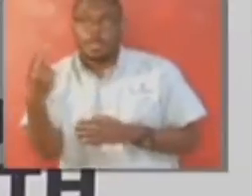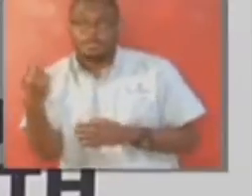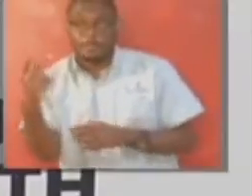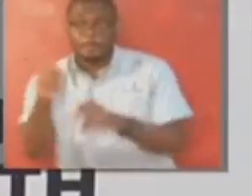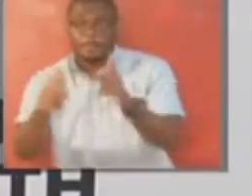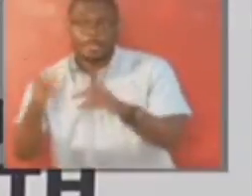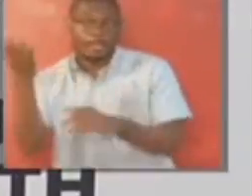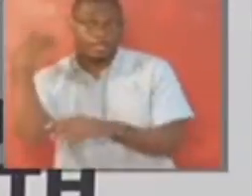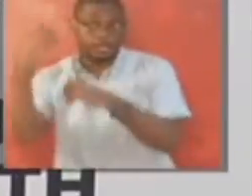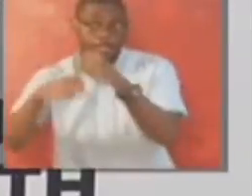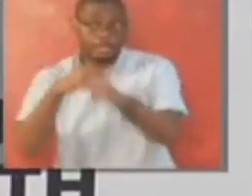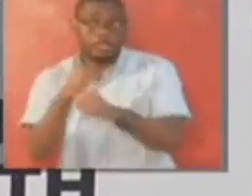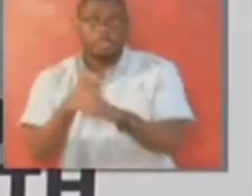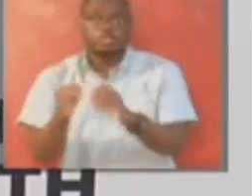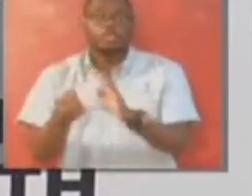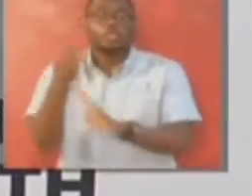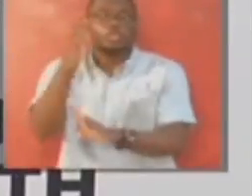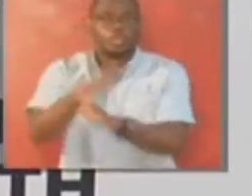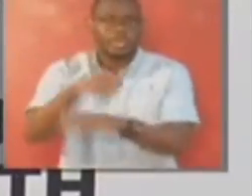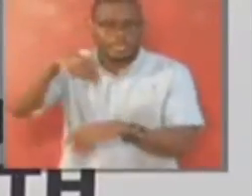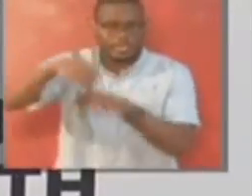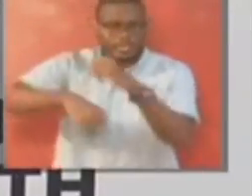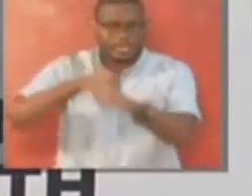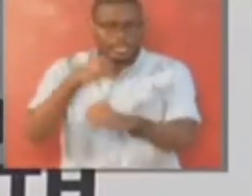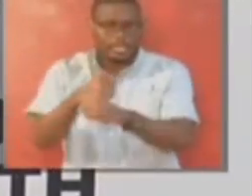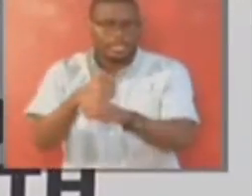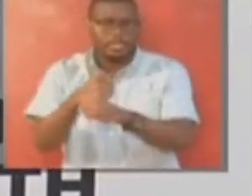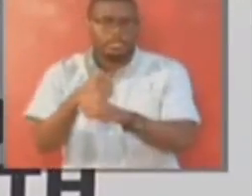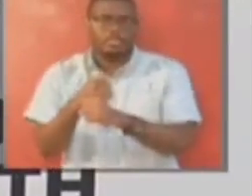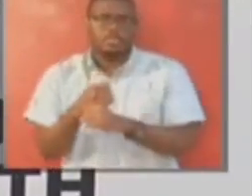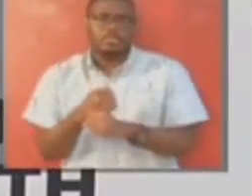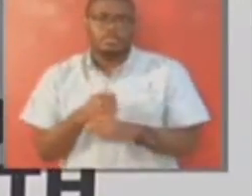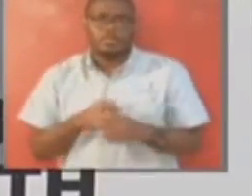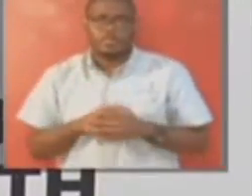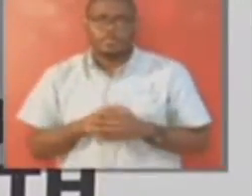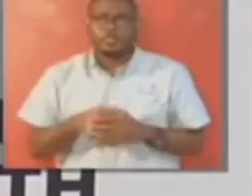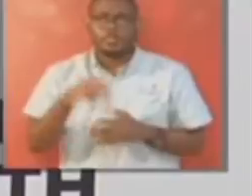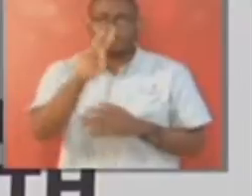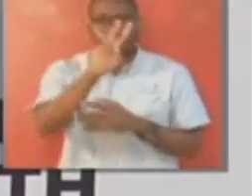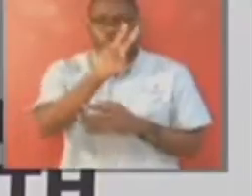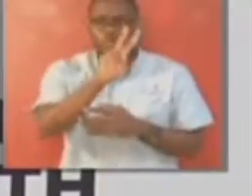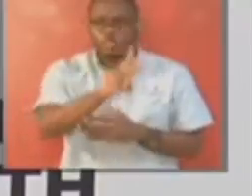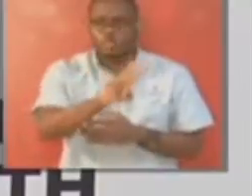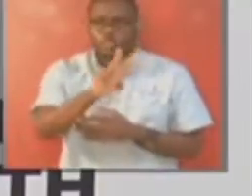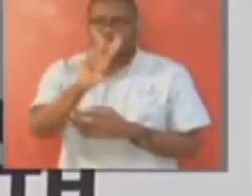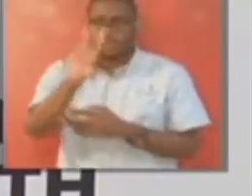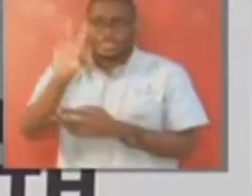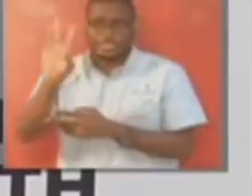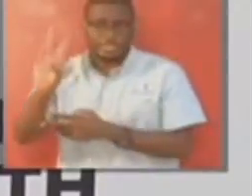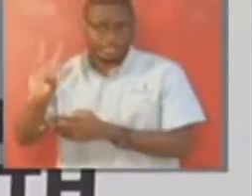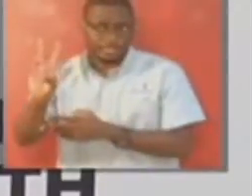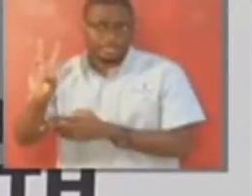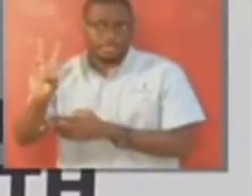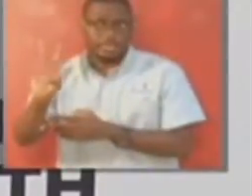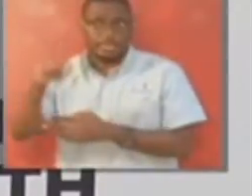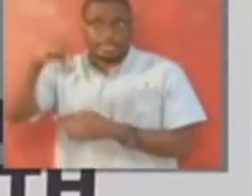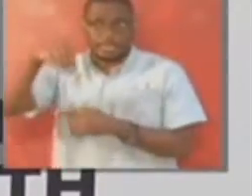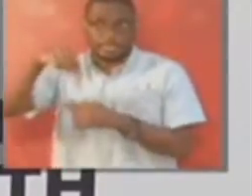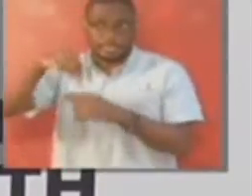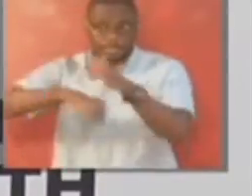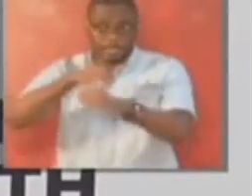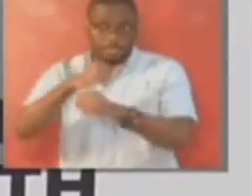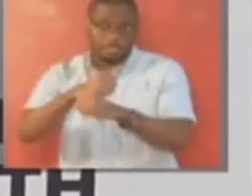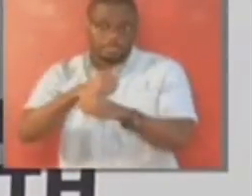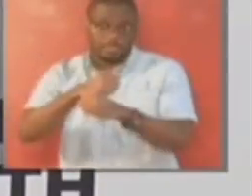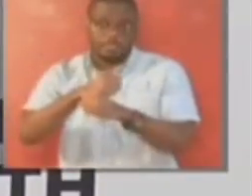20, 30. July 37 in 2019, 26 in July of this year. So